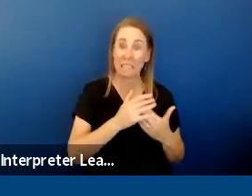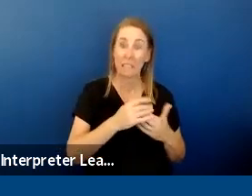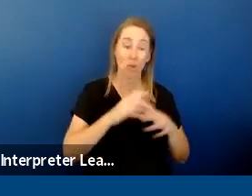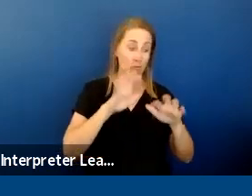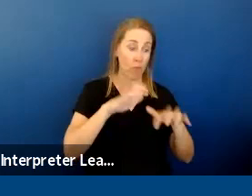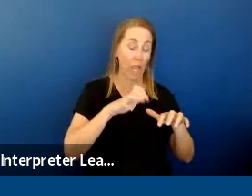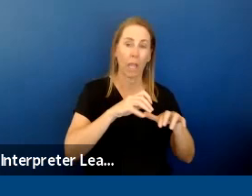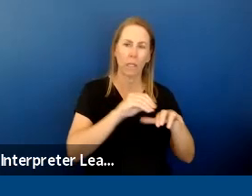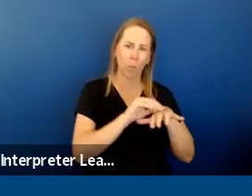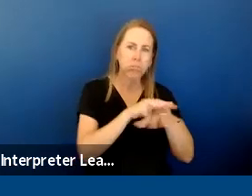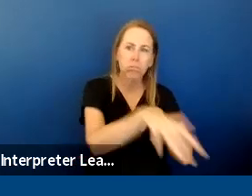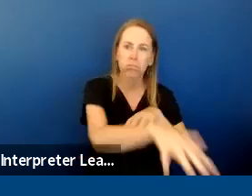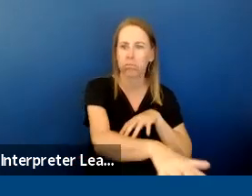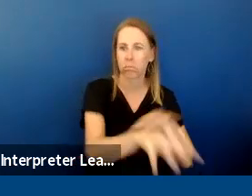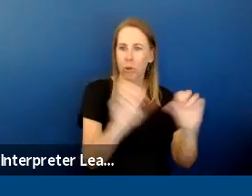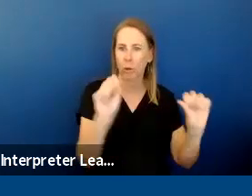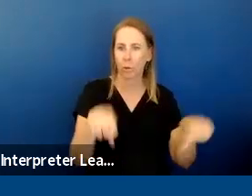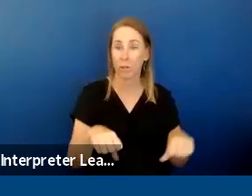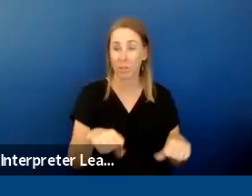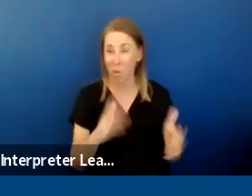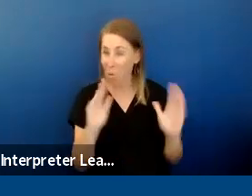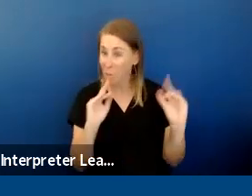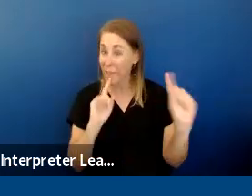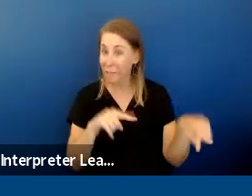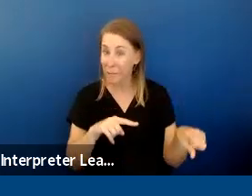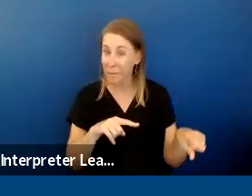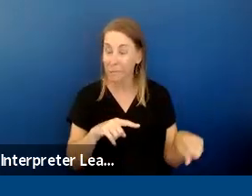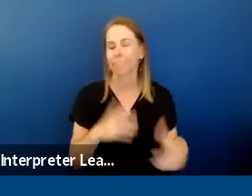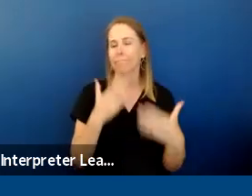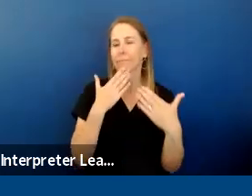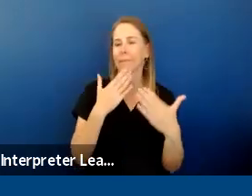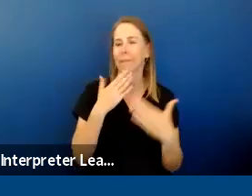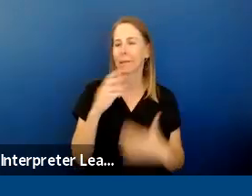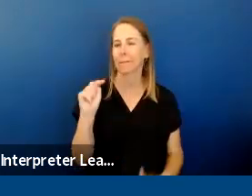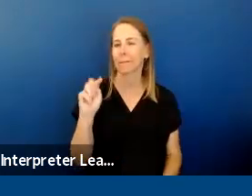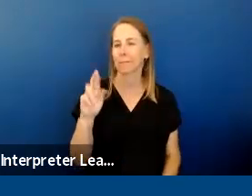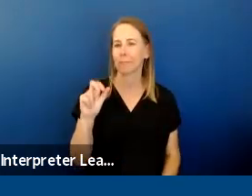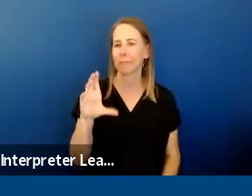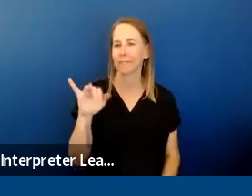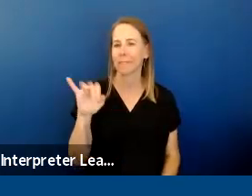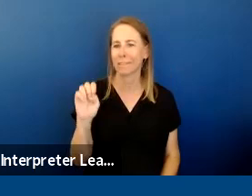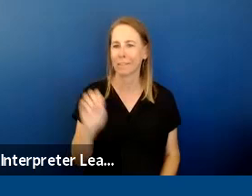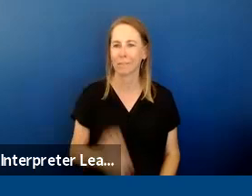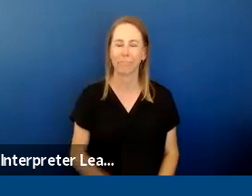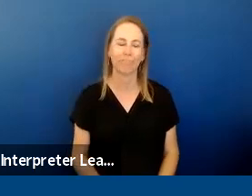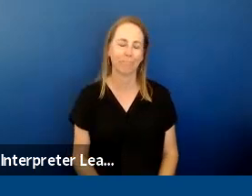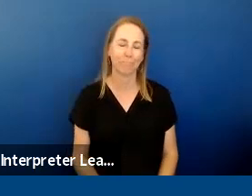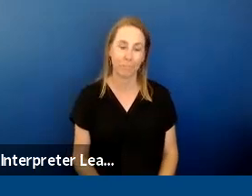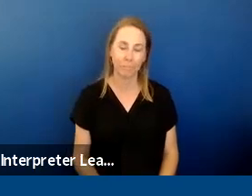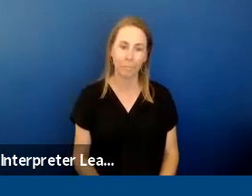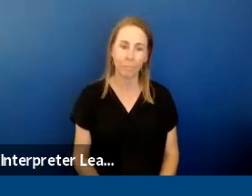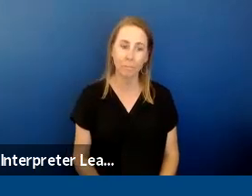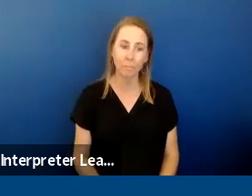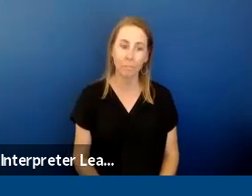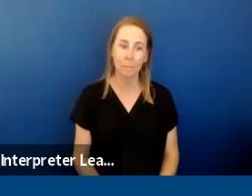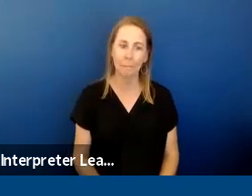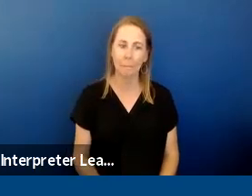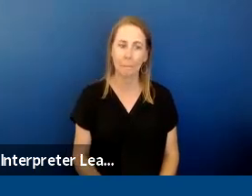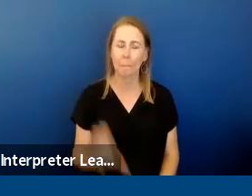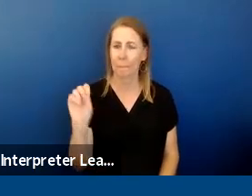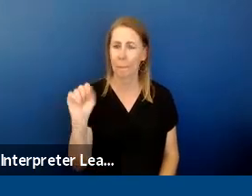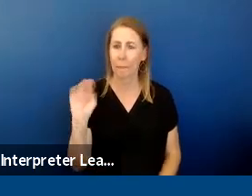going to have a deeper soil compromised. So those bear reports, if you take a look at